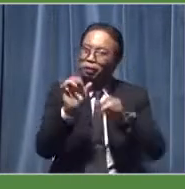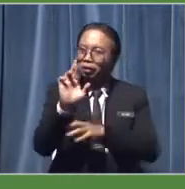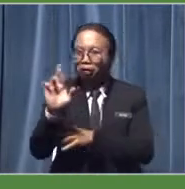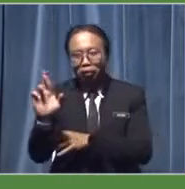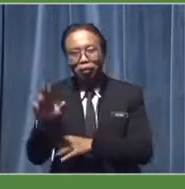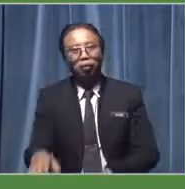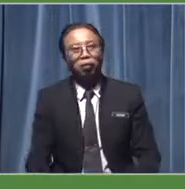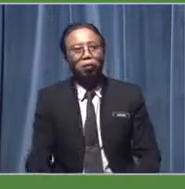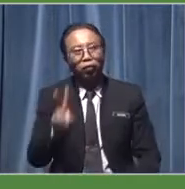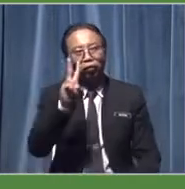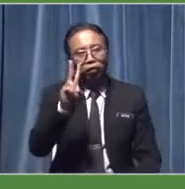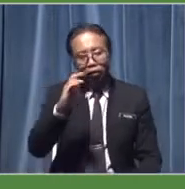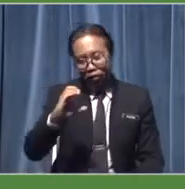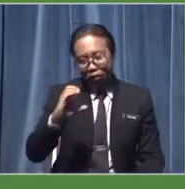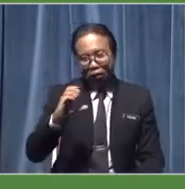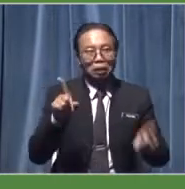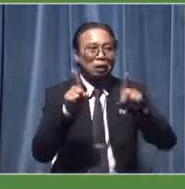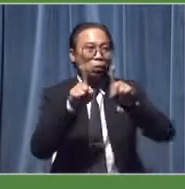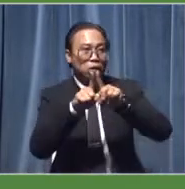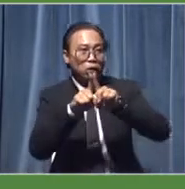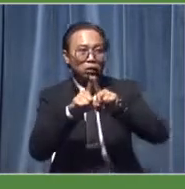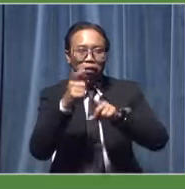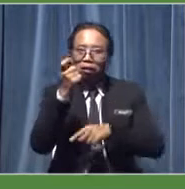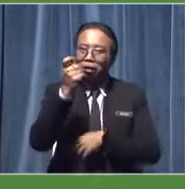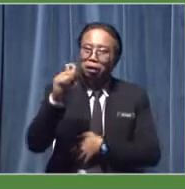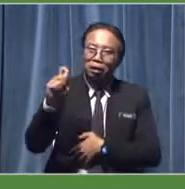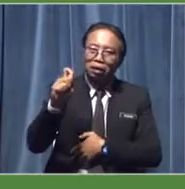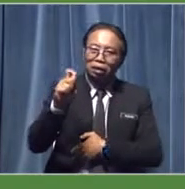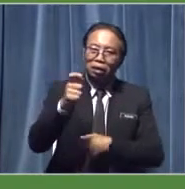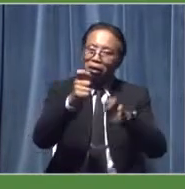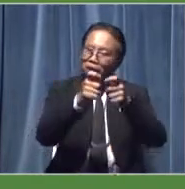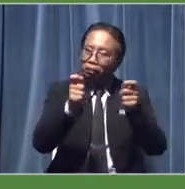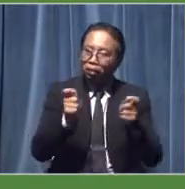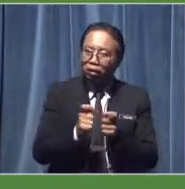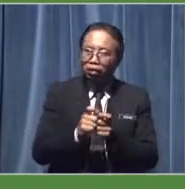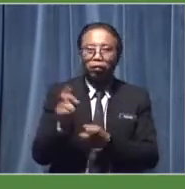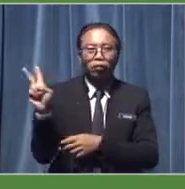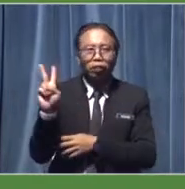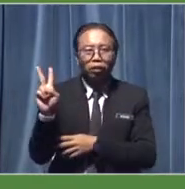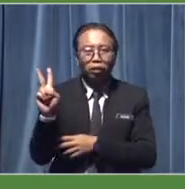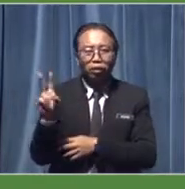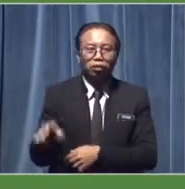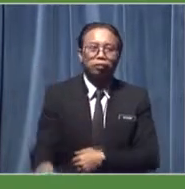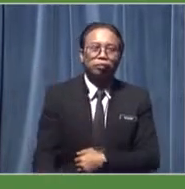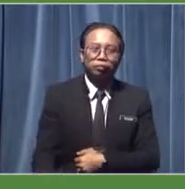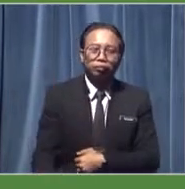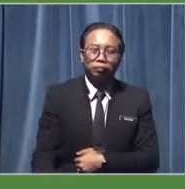Vc equals the terminal voltage delta V.